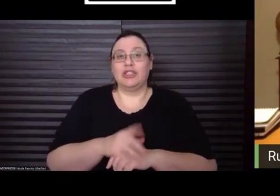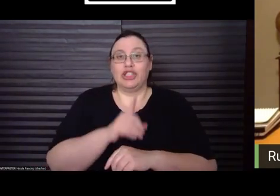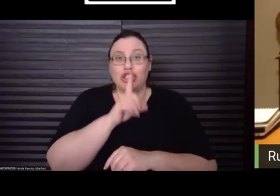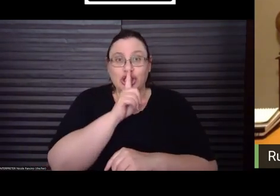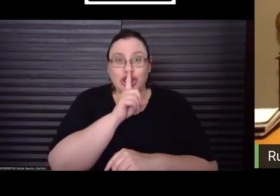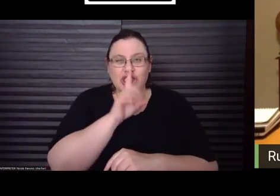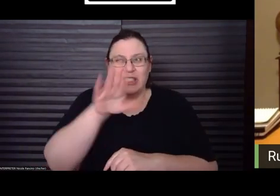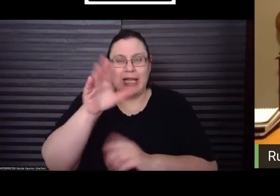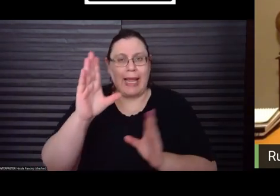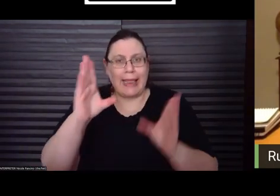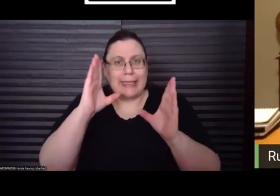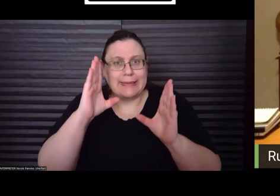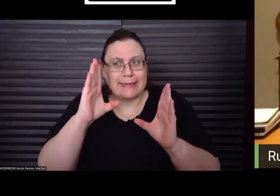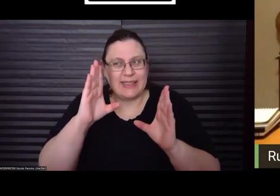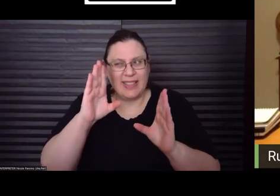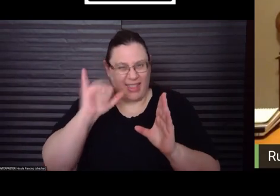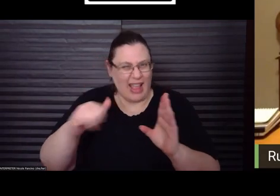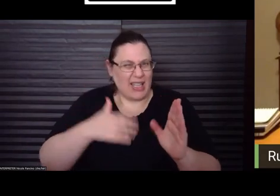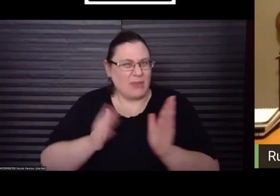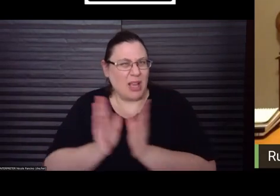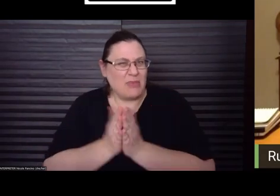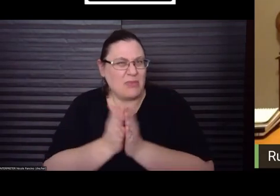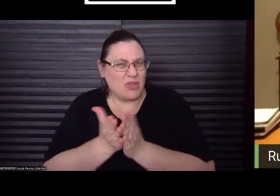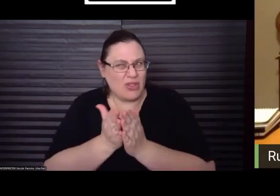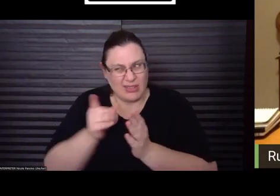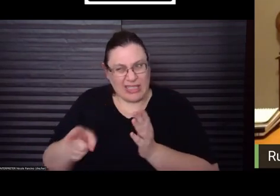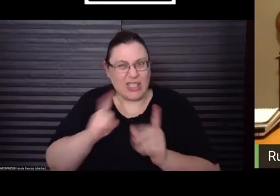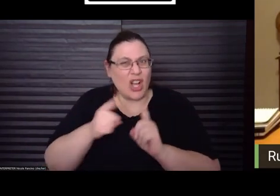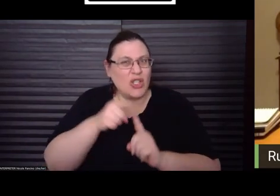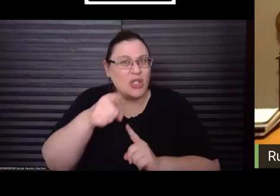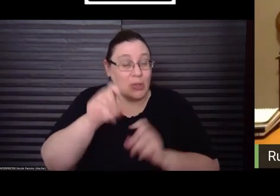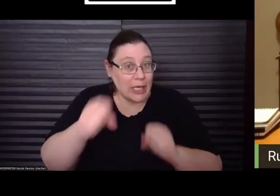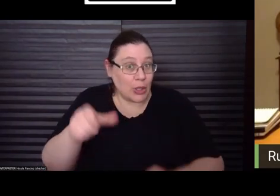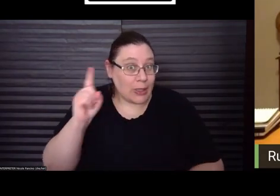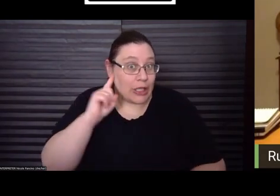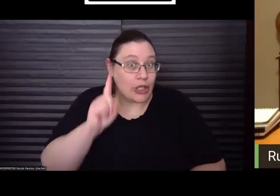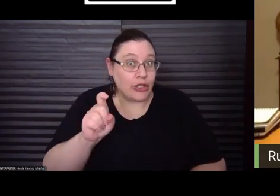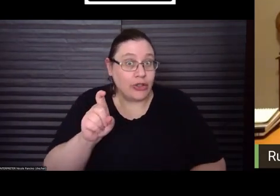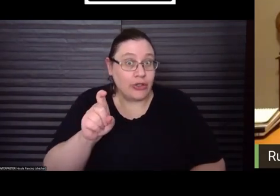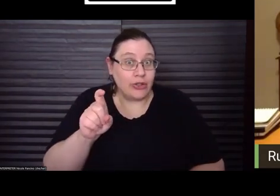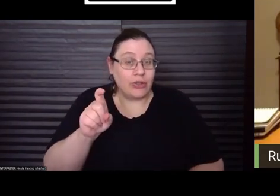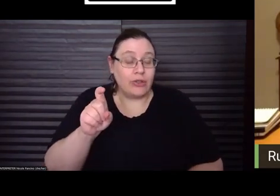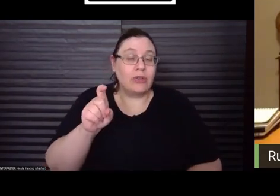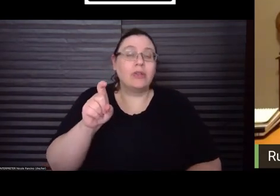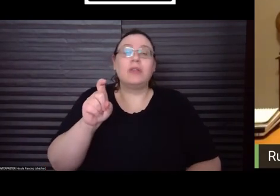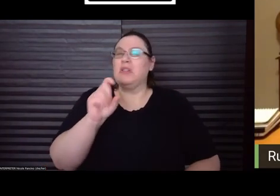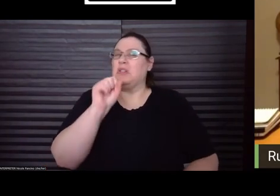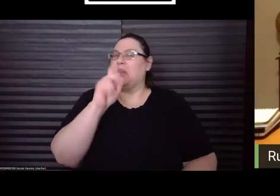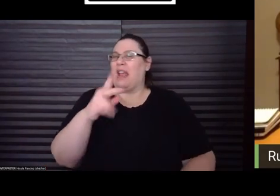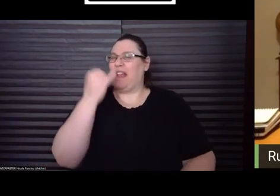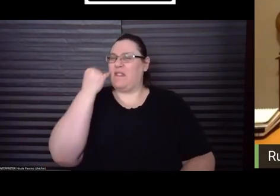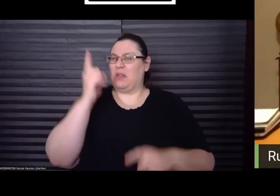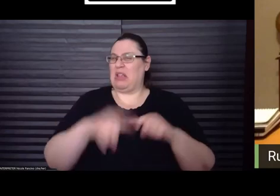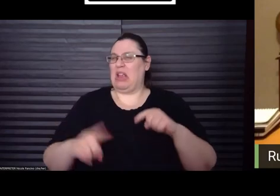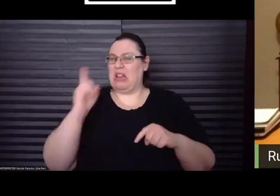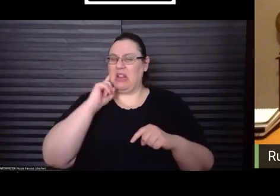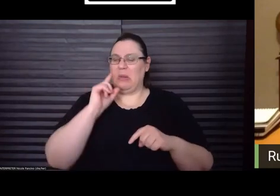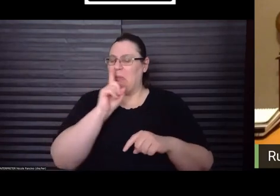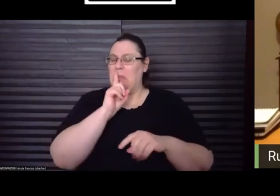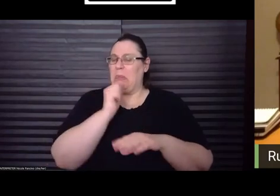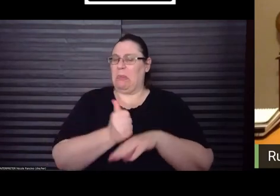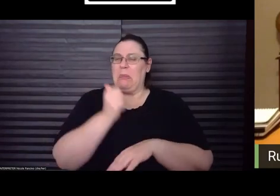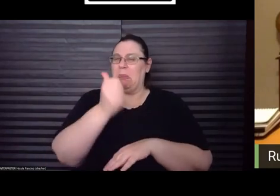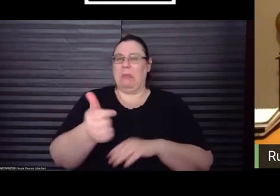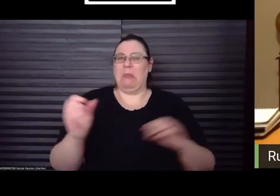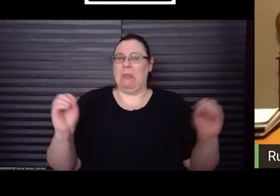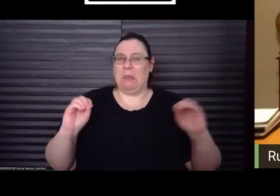Shh, listen. That's my book, and it's talking to you. Can you hear it? It's okay if you can't, though. It's